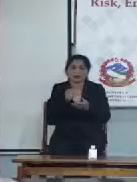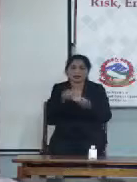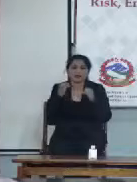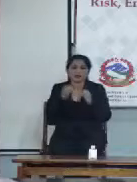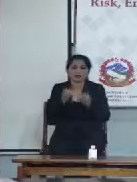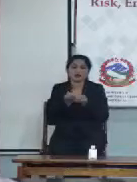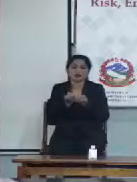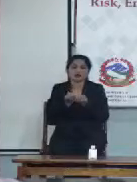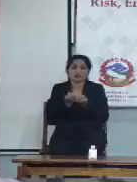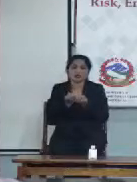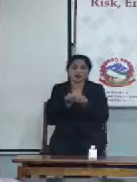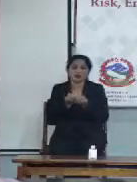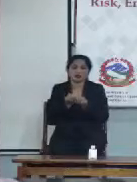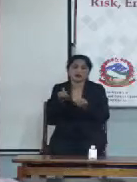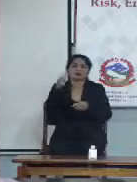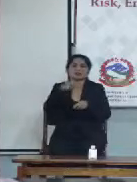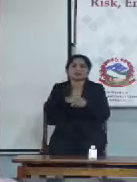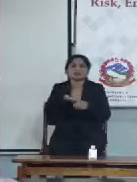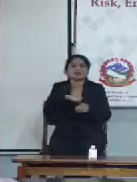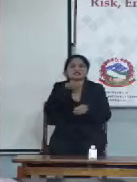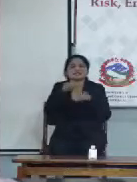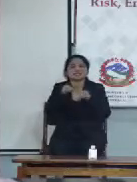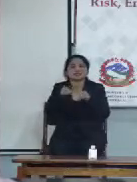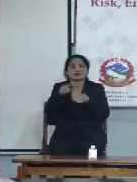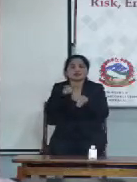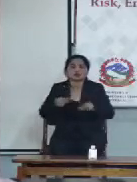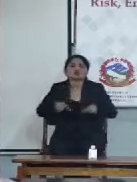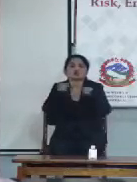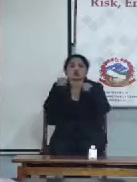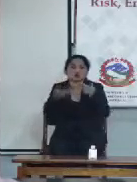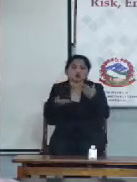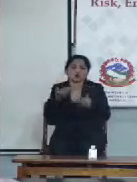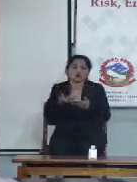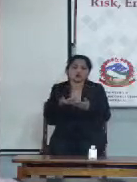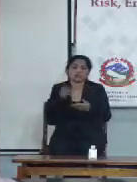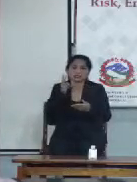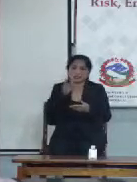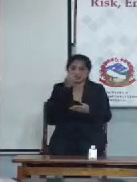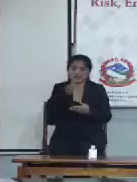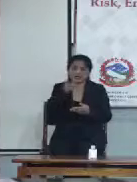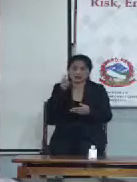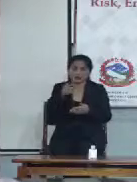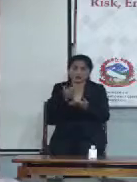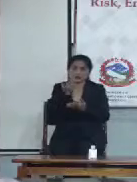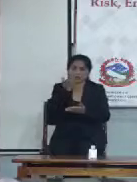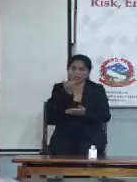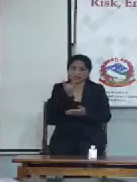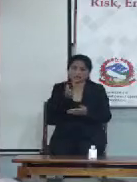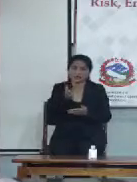doing from that. But if we ask them to do that in a reading and study, might be challenging.